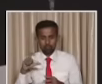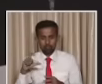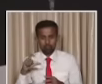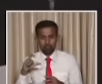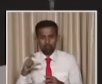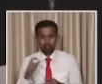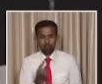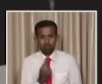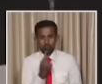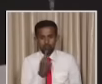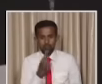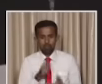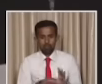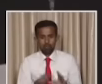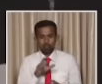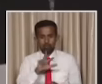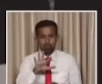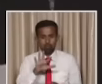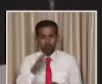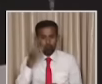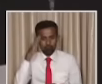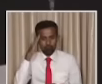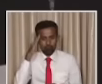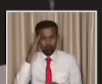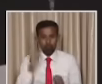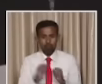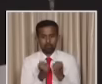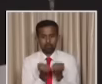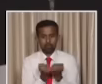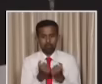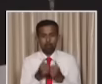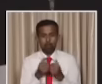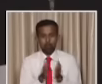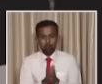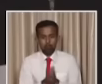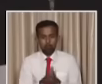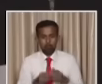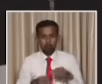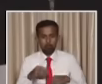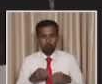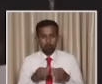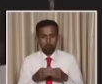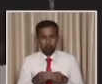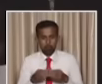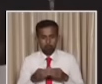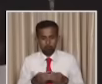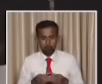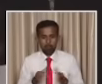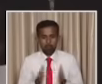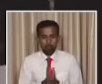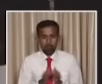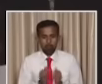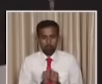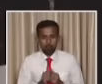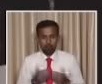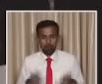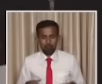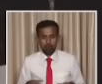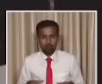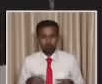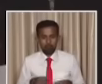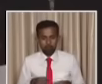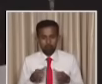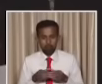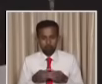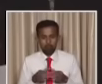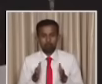85 years old. It's older than almost all the political parties, especially the one you represent. Second thing is, I would like to say one more thing. We are not